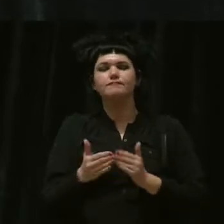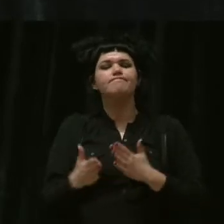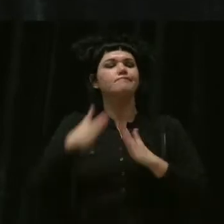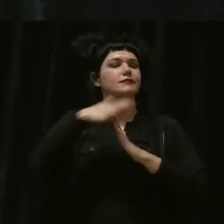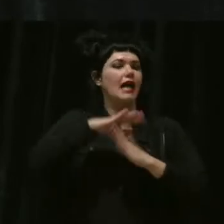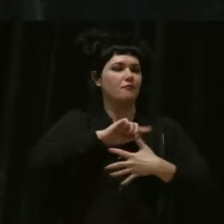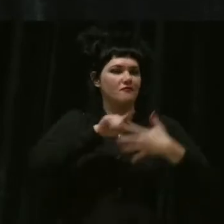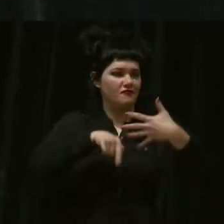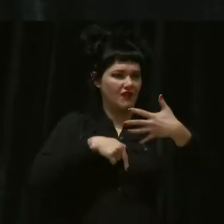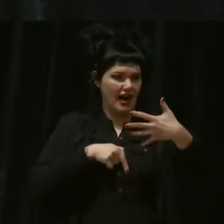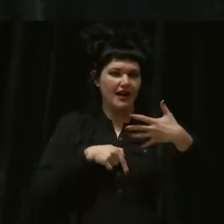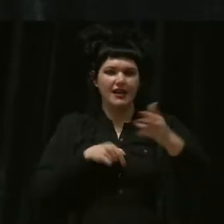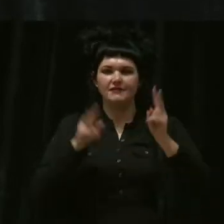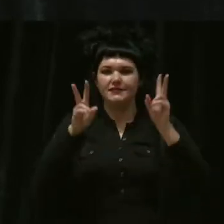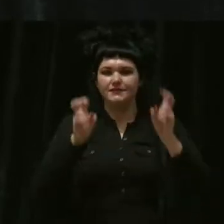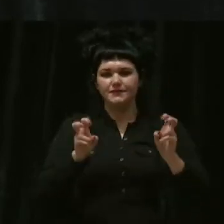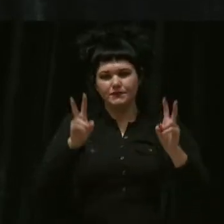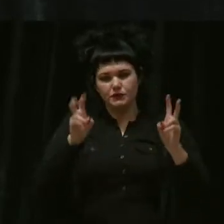issues that were